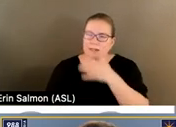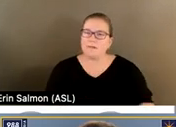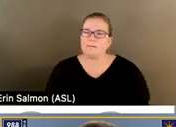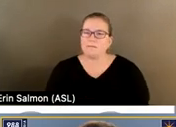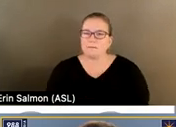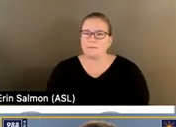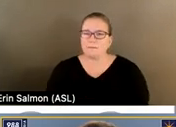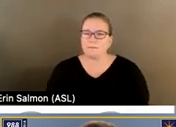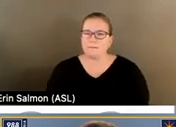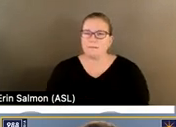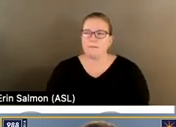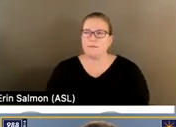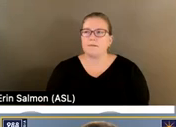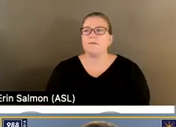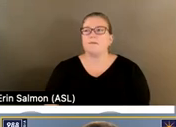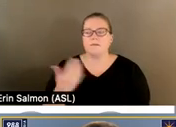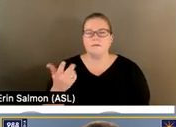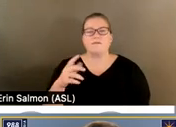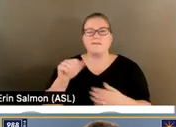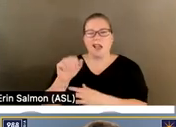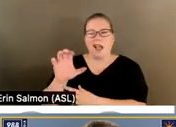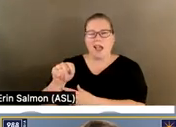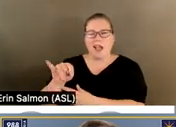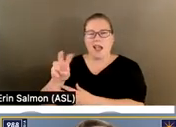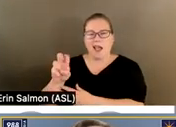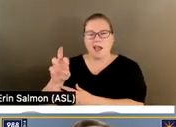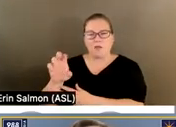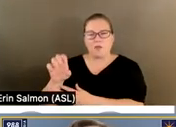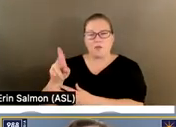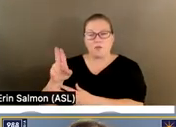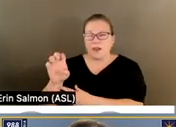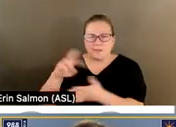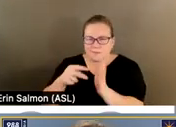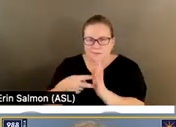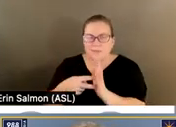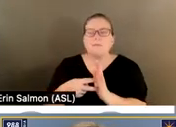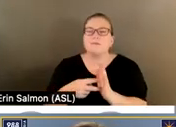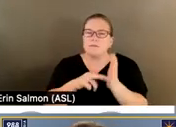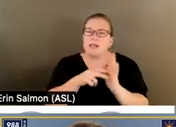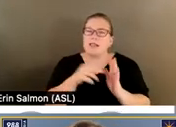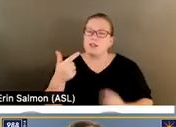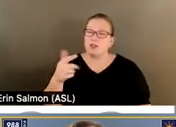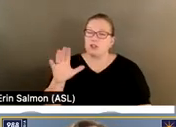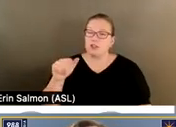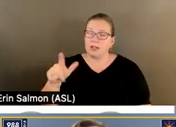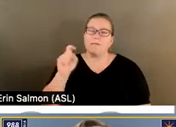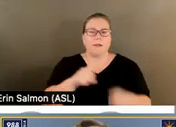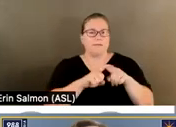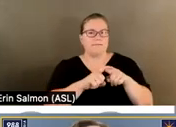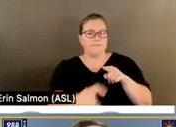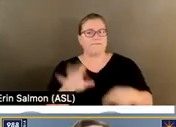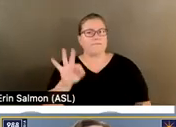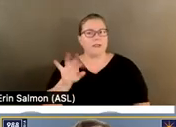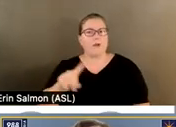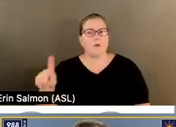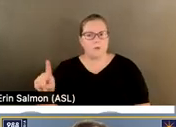So active rescue is when the Georgia Crisis and Access Line has to dial 911. And our rule for dialing 911 is a person